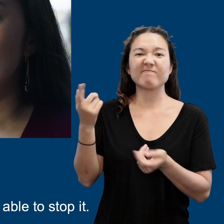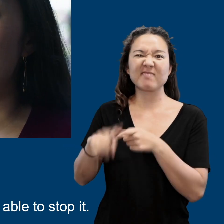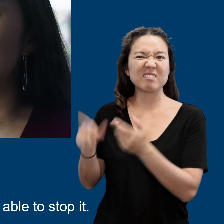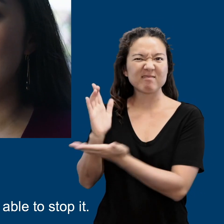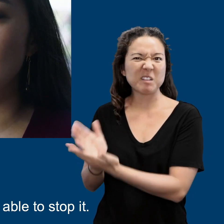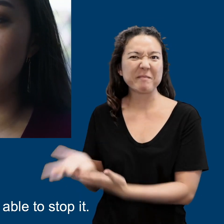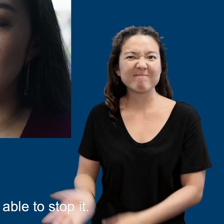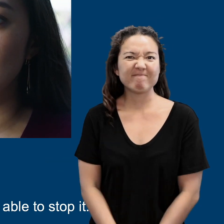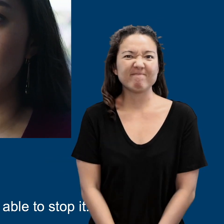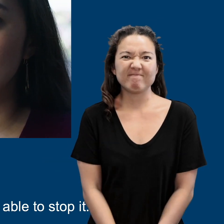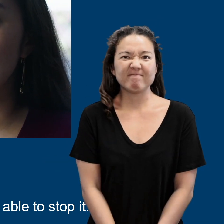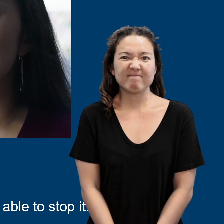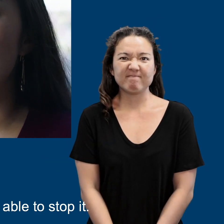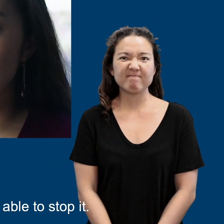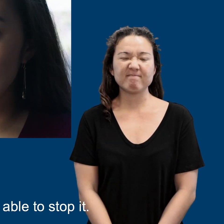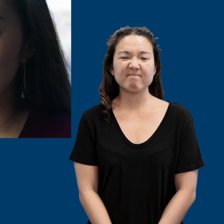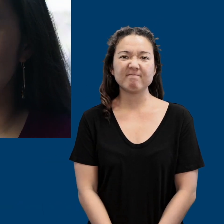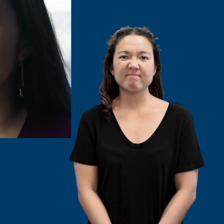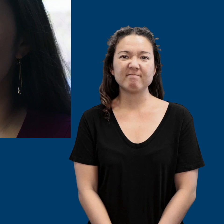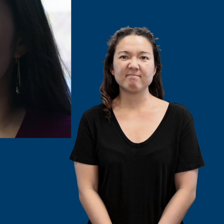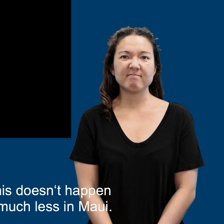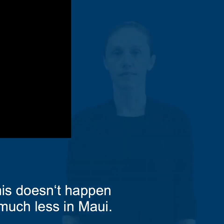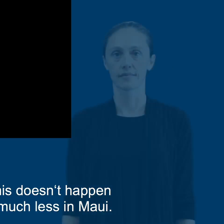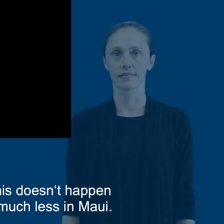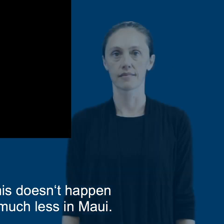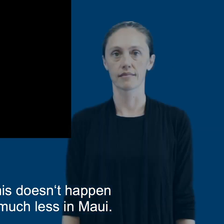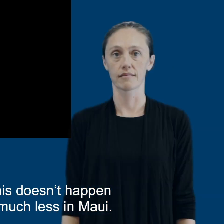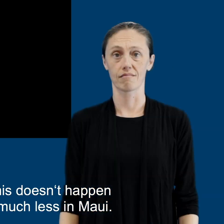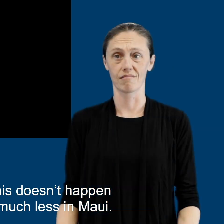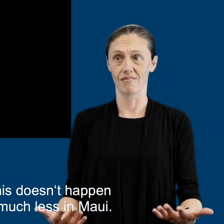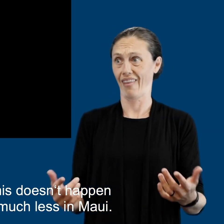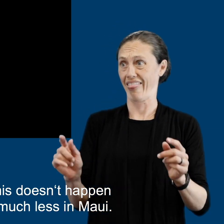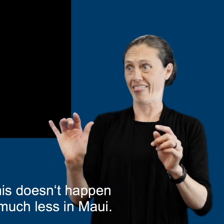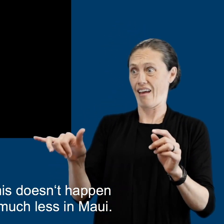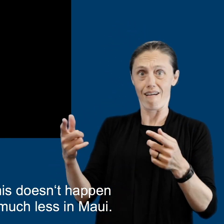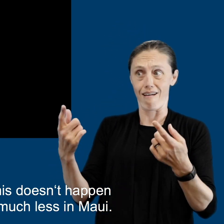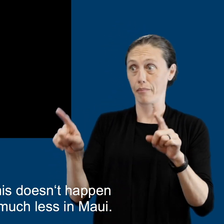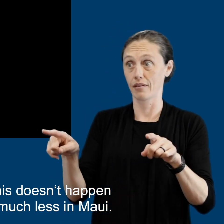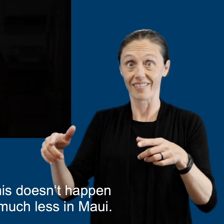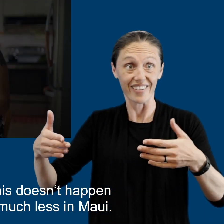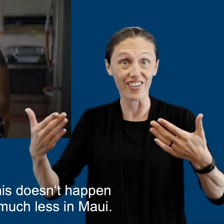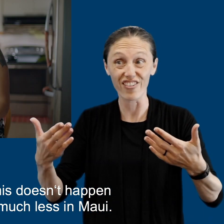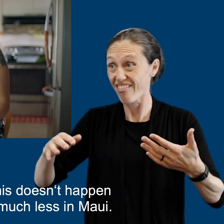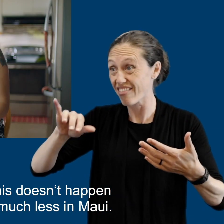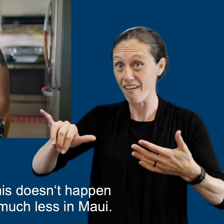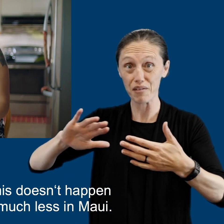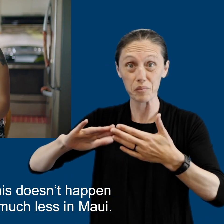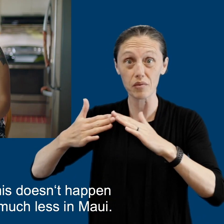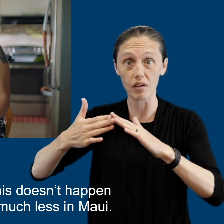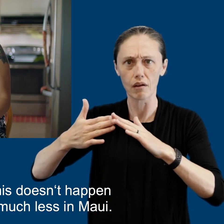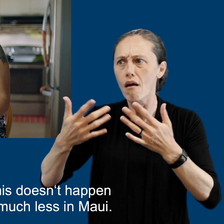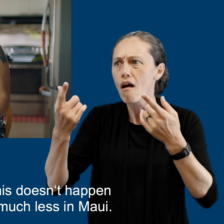And not being able to stop it. Yeah, things like this don't happen in that community, much less